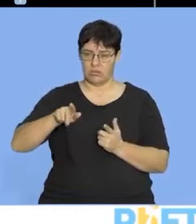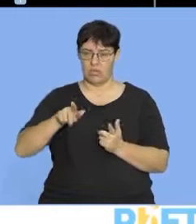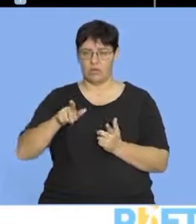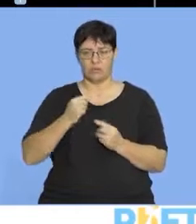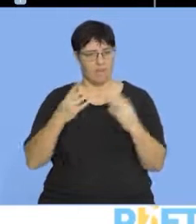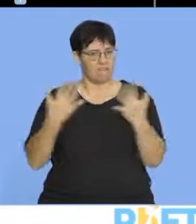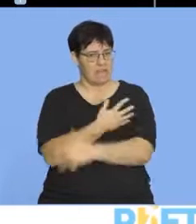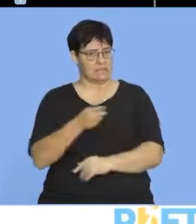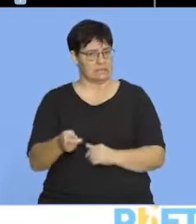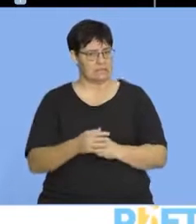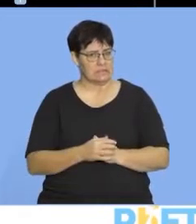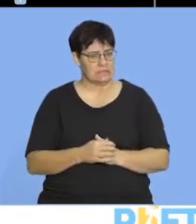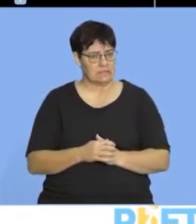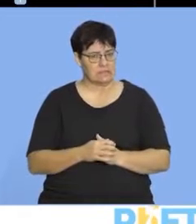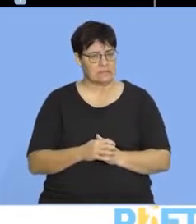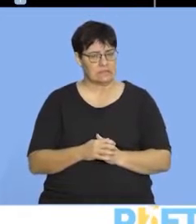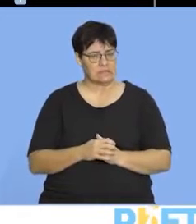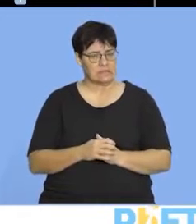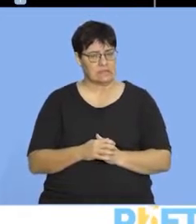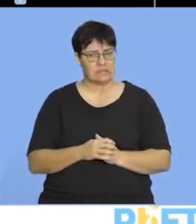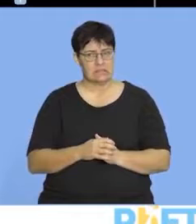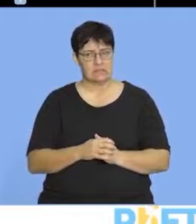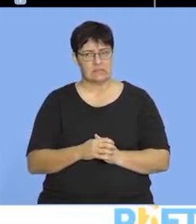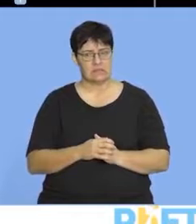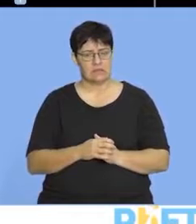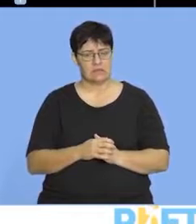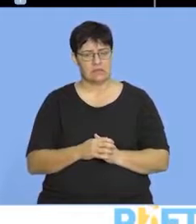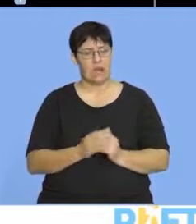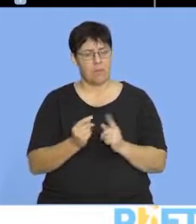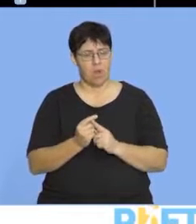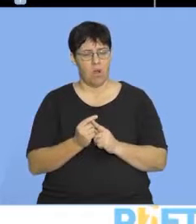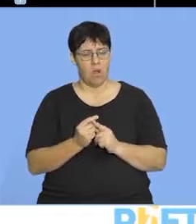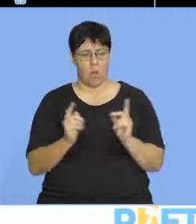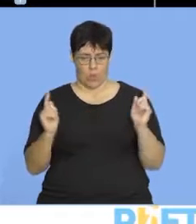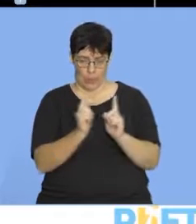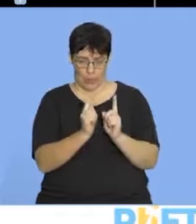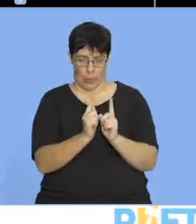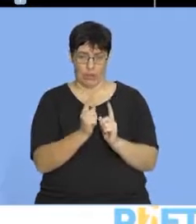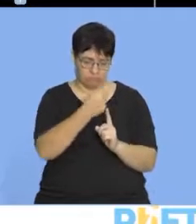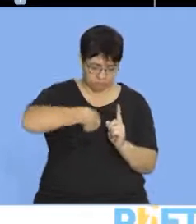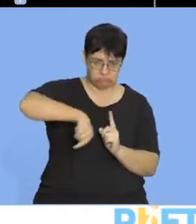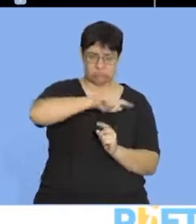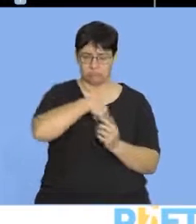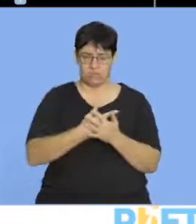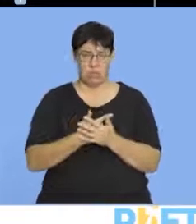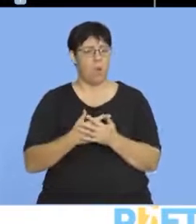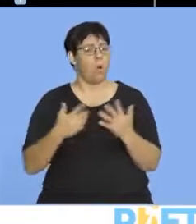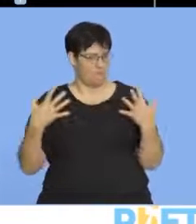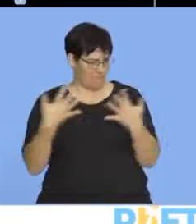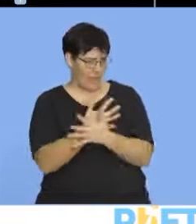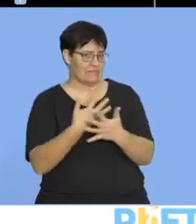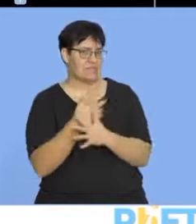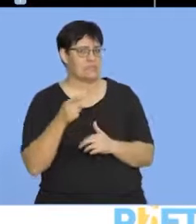goes quickly. It's got a much smaller orbit it seems to be traveling